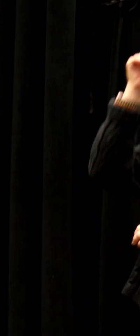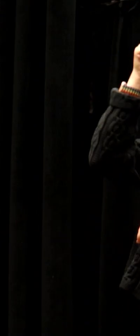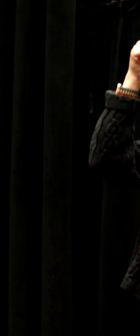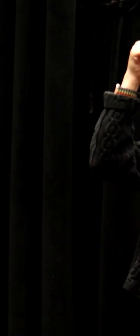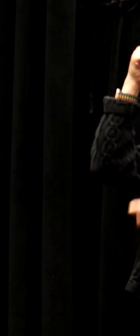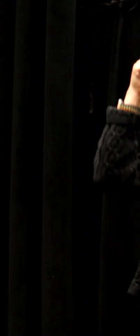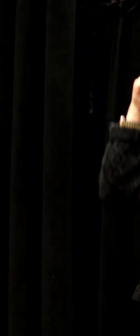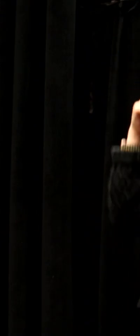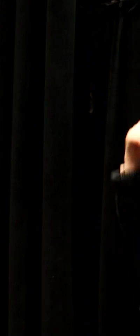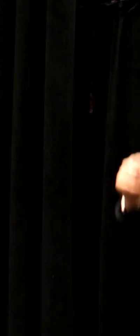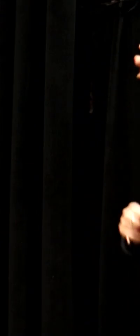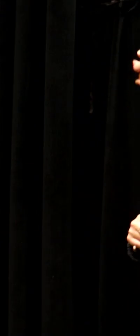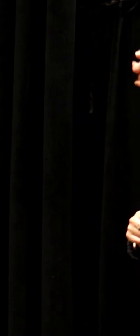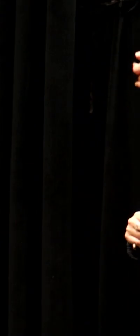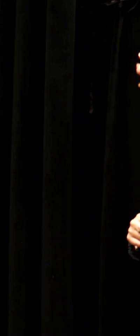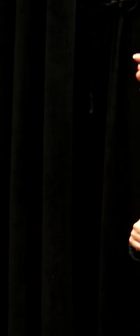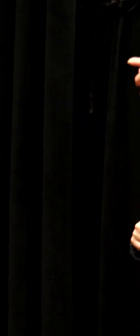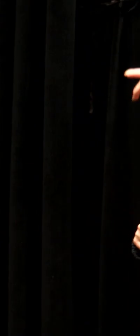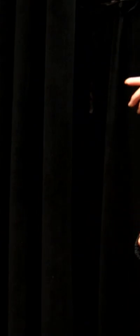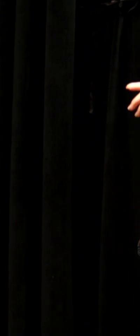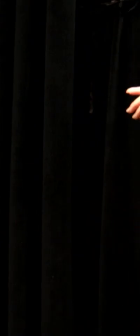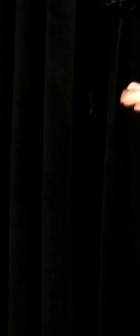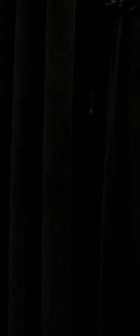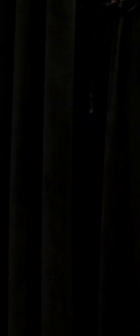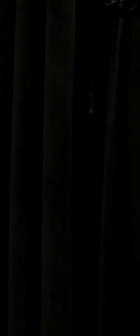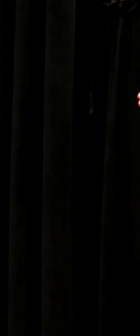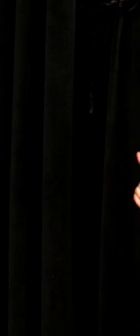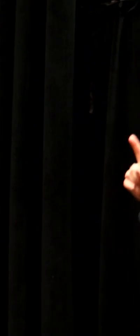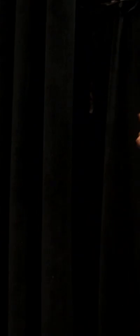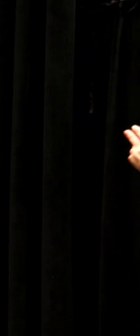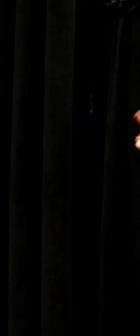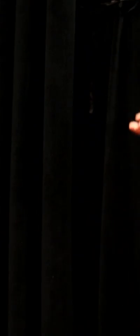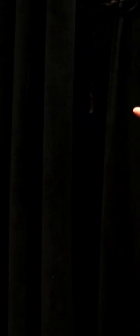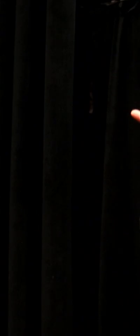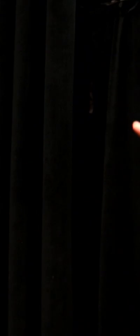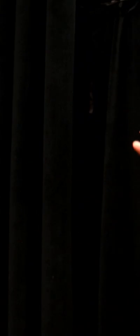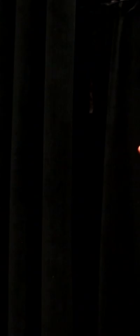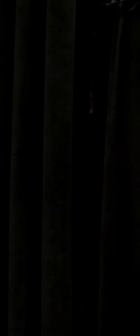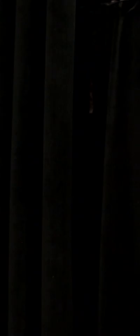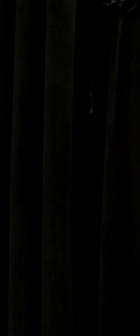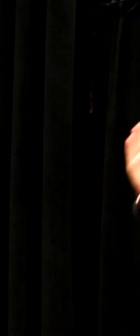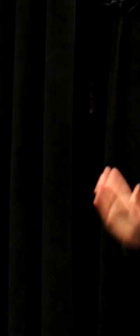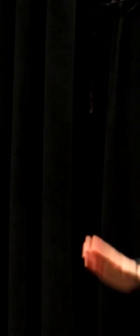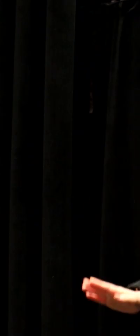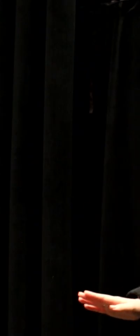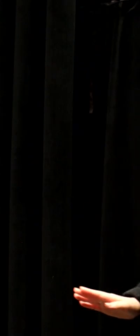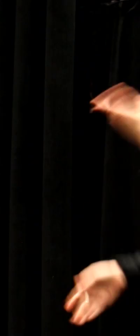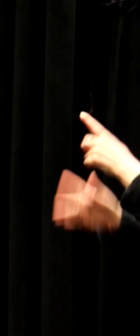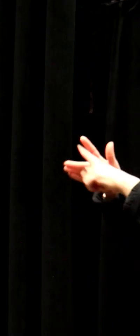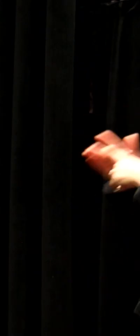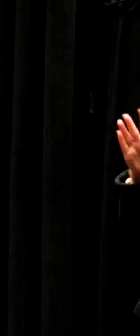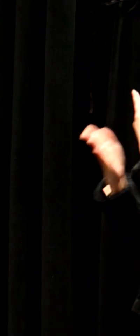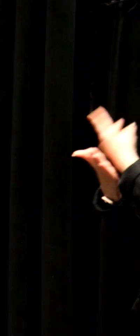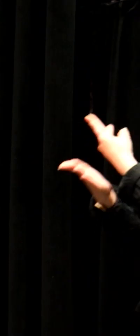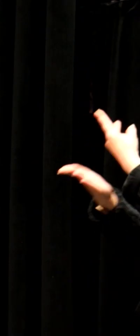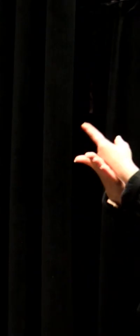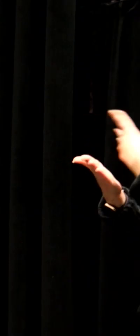What is your take on undergraduate students going straight into a graduate program in industrial